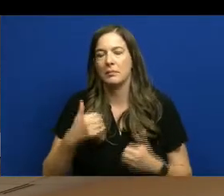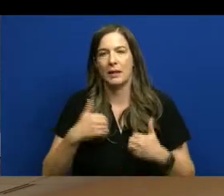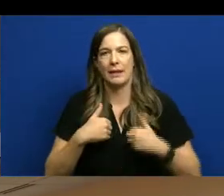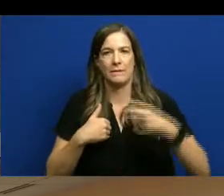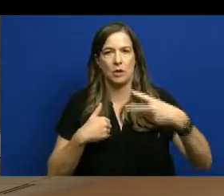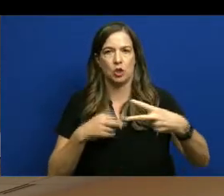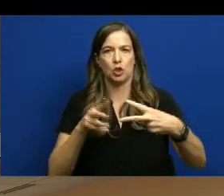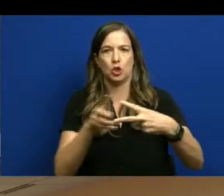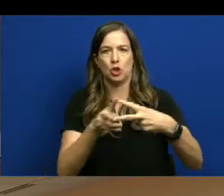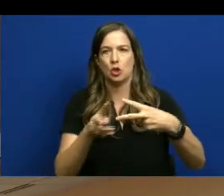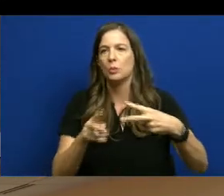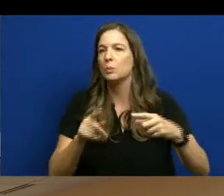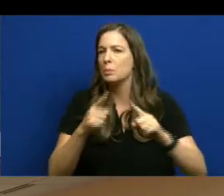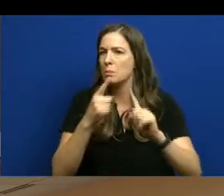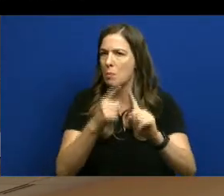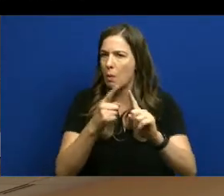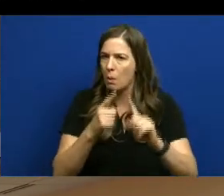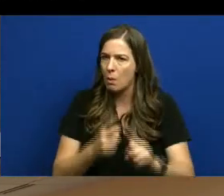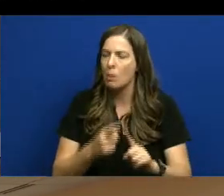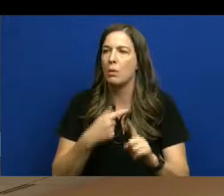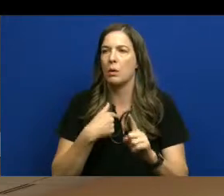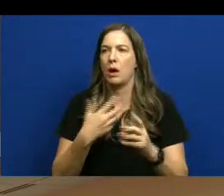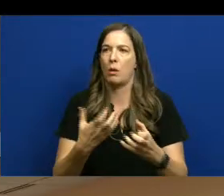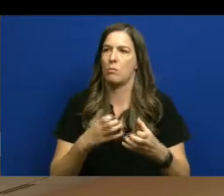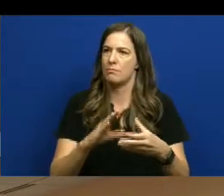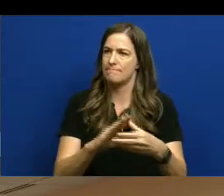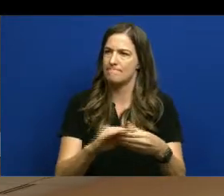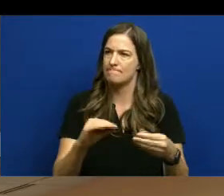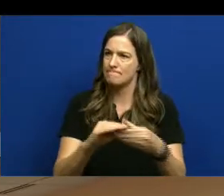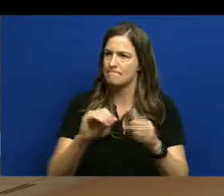There are 2 points that I would like to make